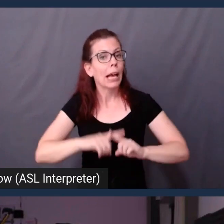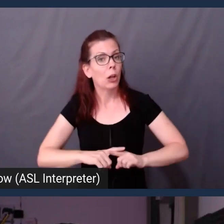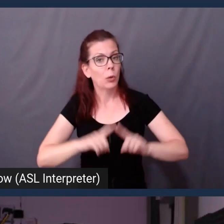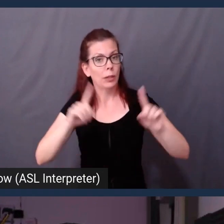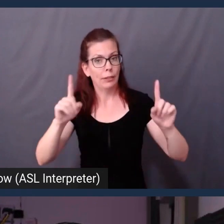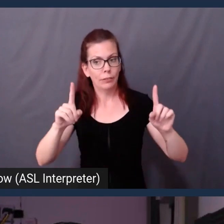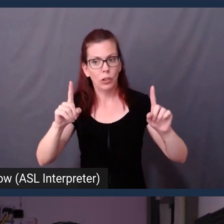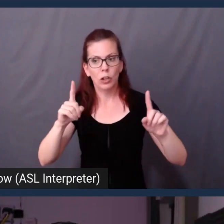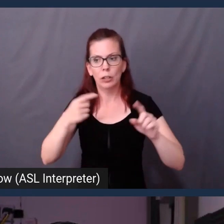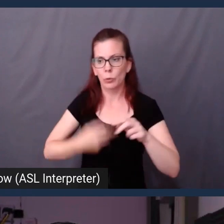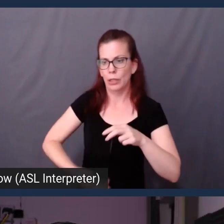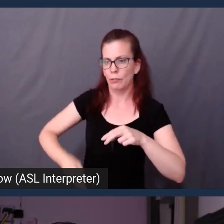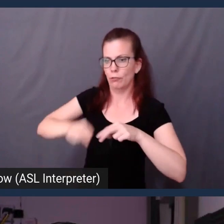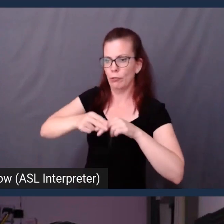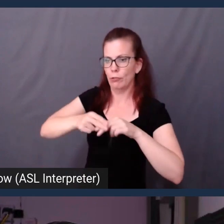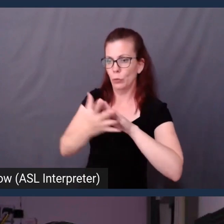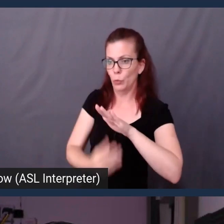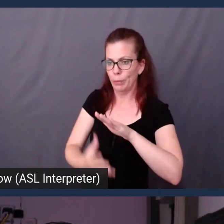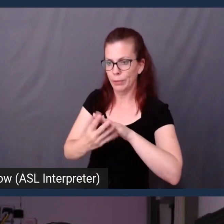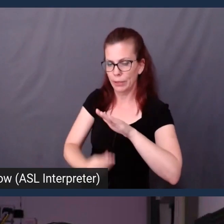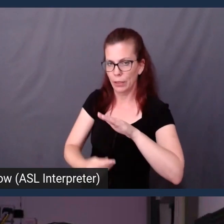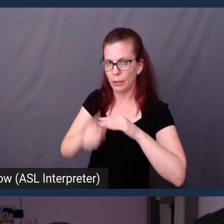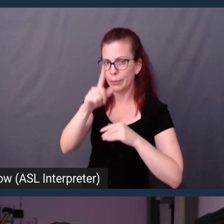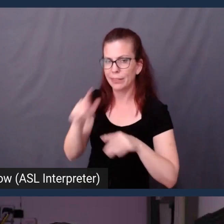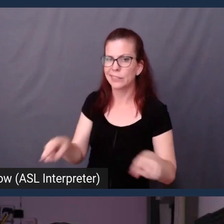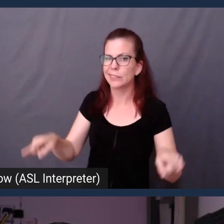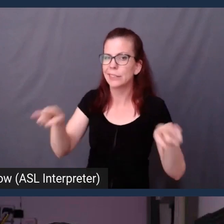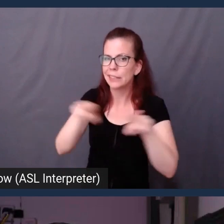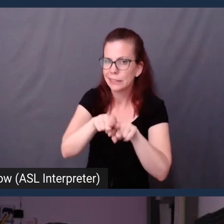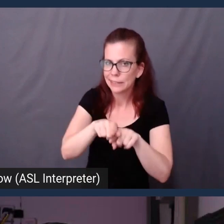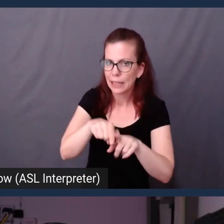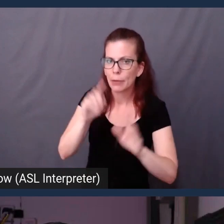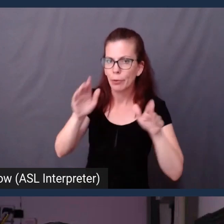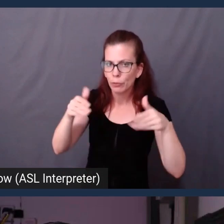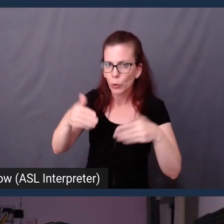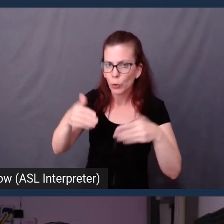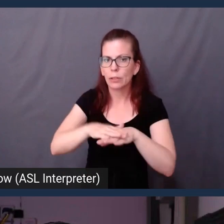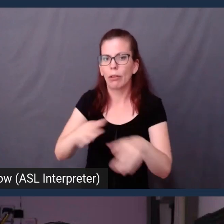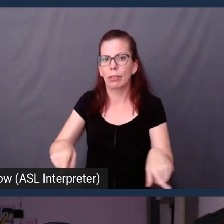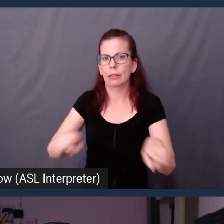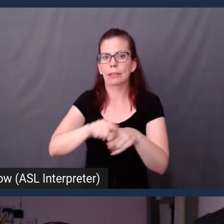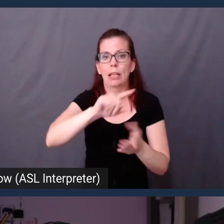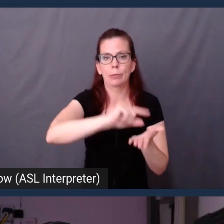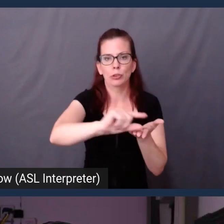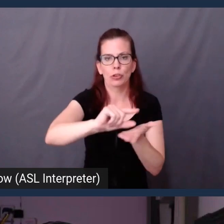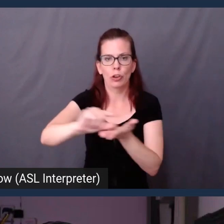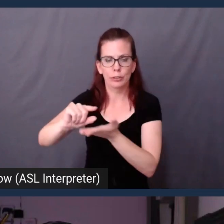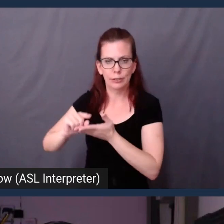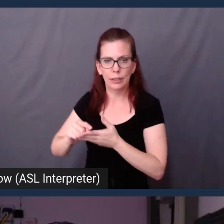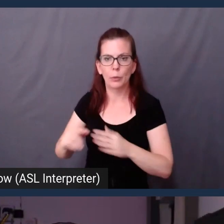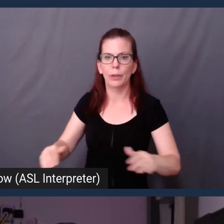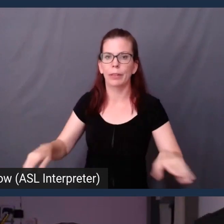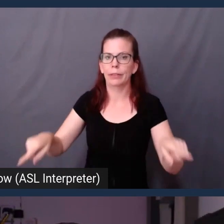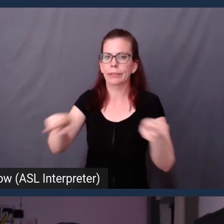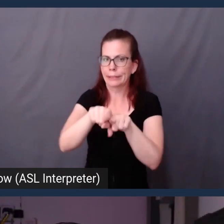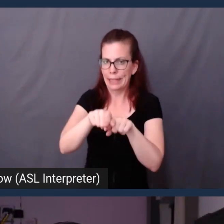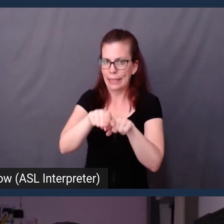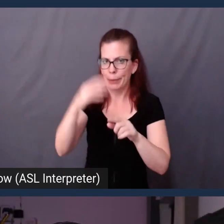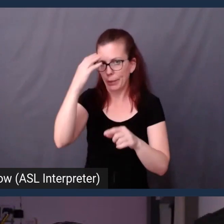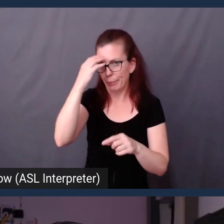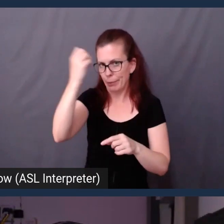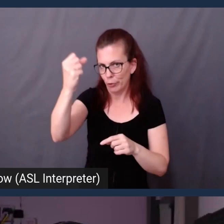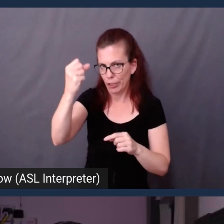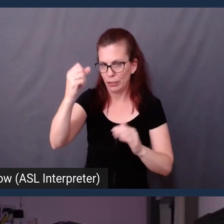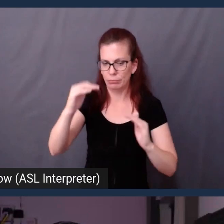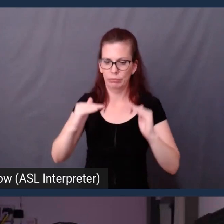increase number of replicas, because they're the same copies of the same shard, they will have absolutely the same amount of memory. So that's where